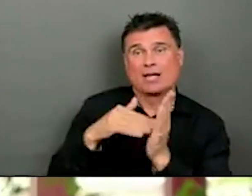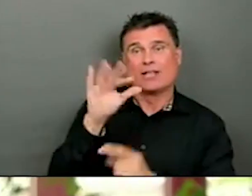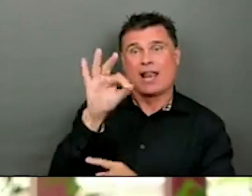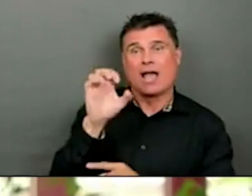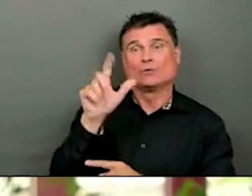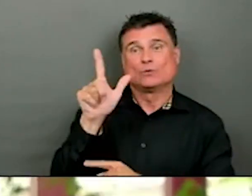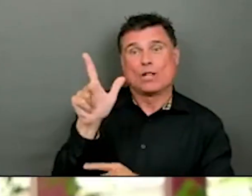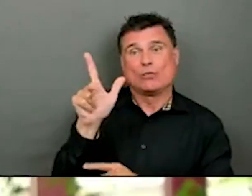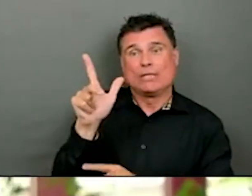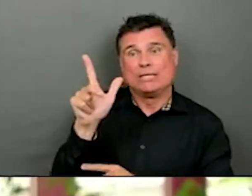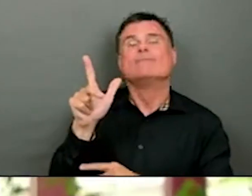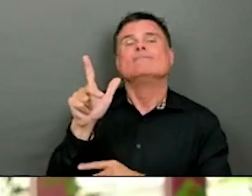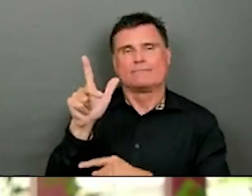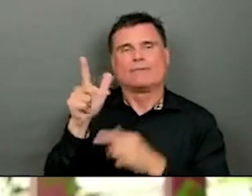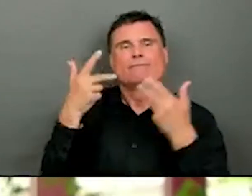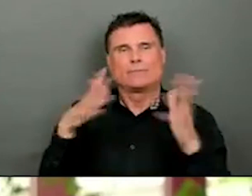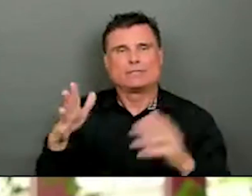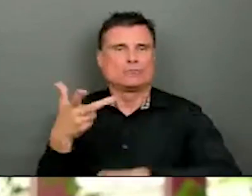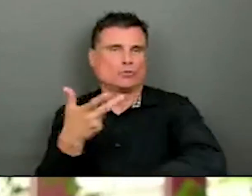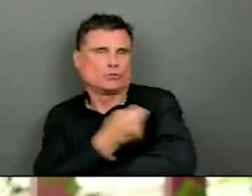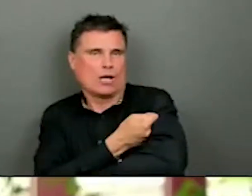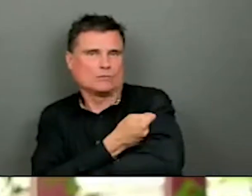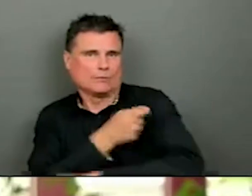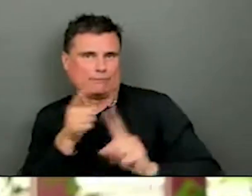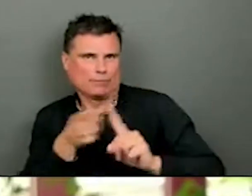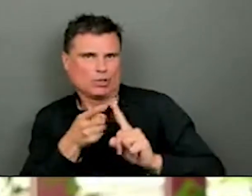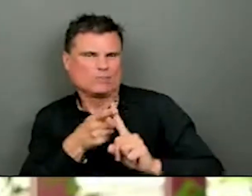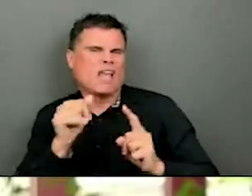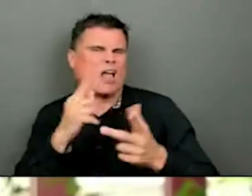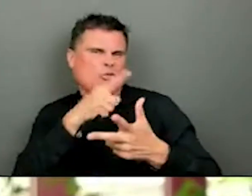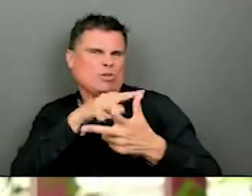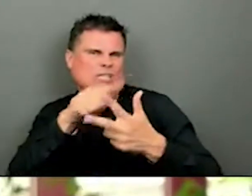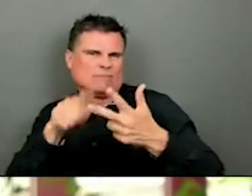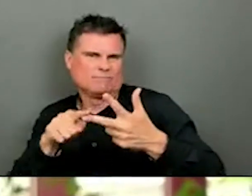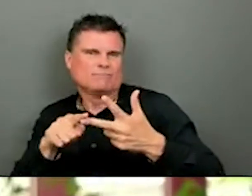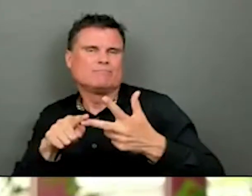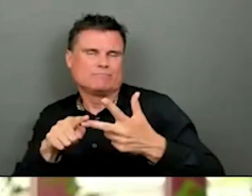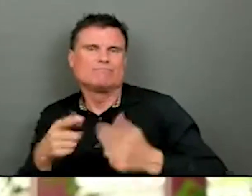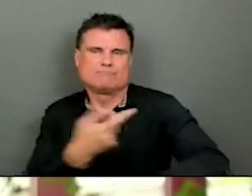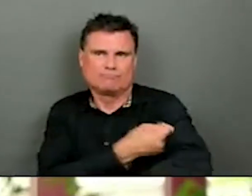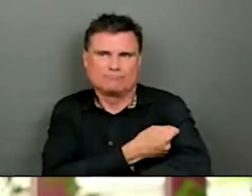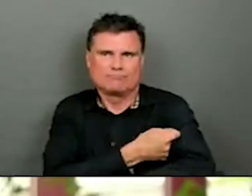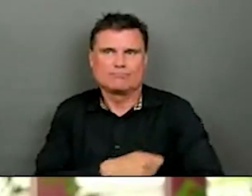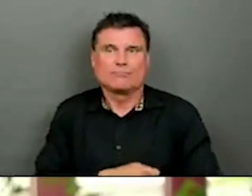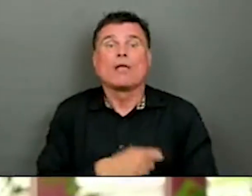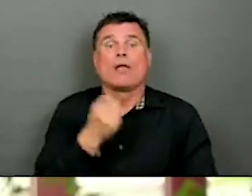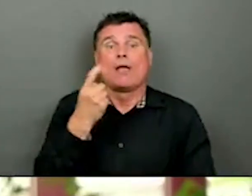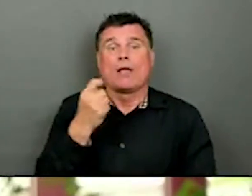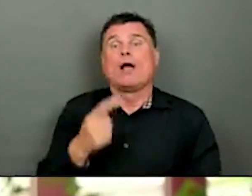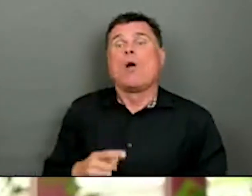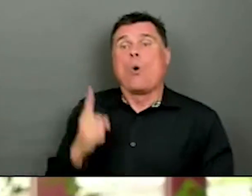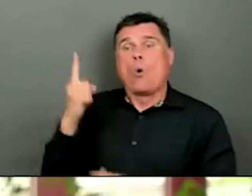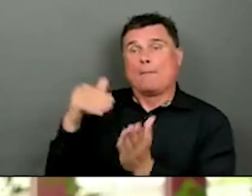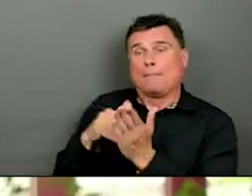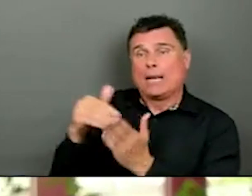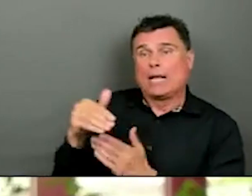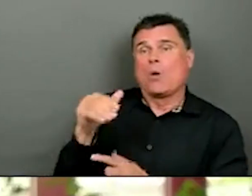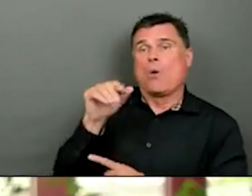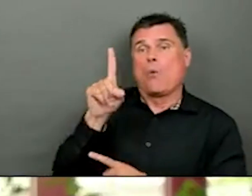4,511,923 doses of all three COVID-19 vaccines in British Columbia, and of those,